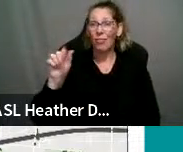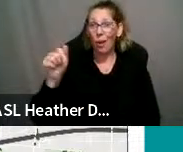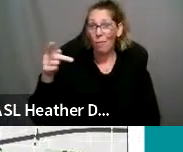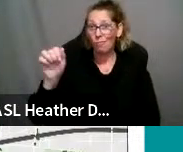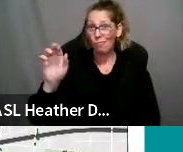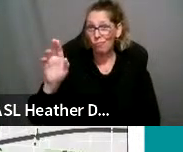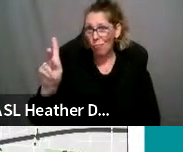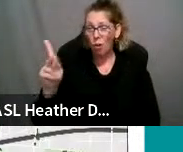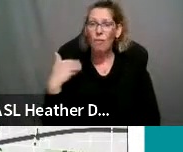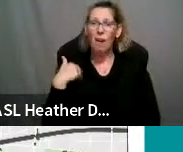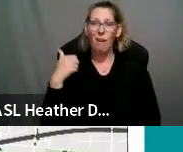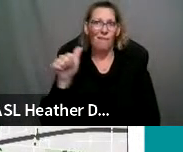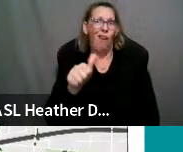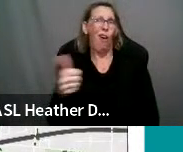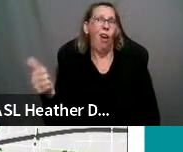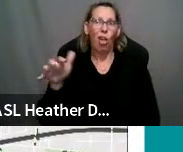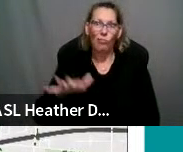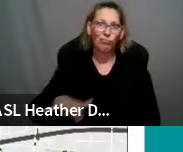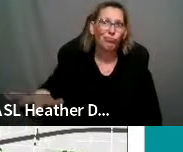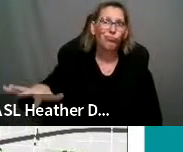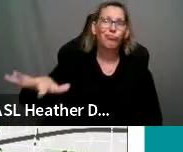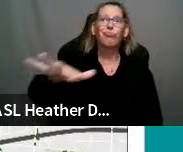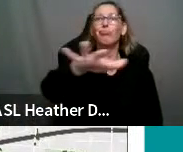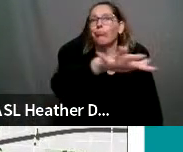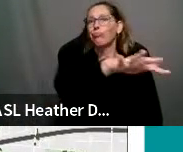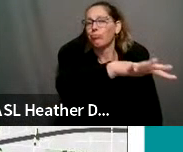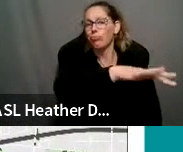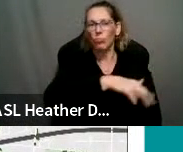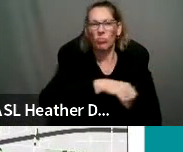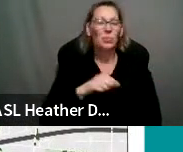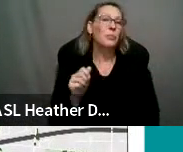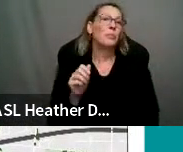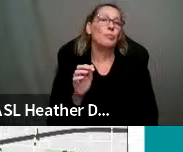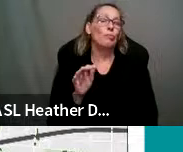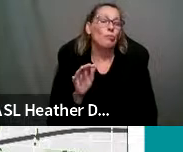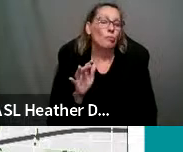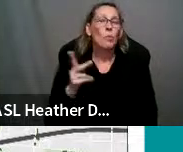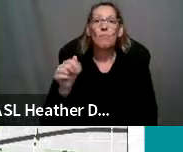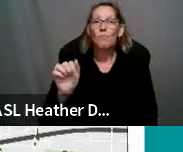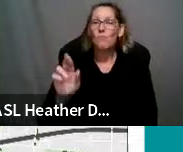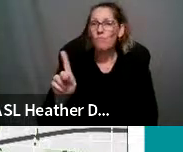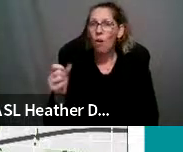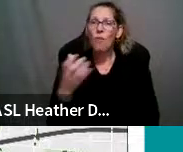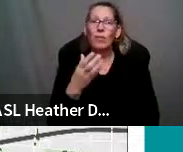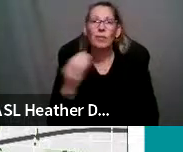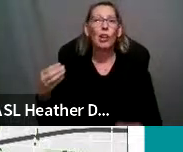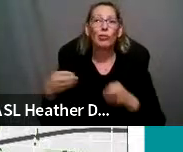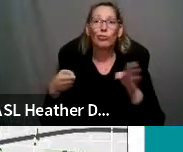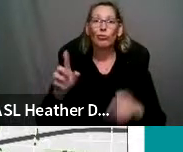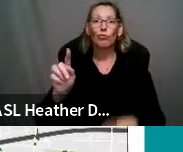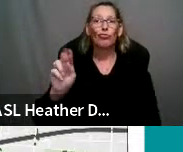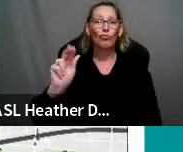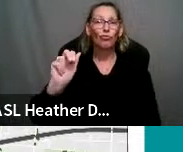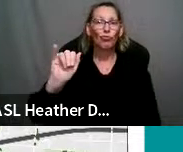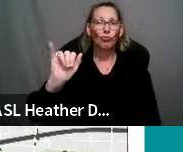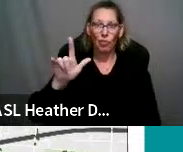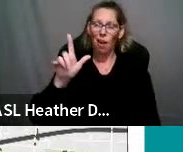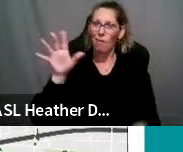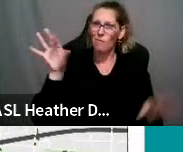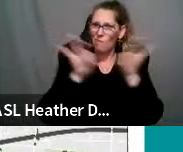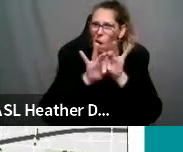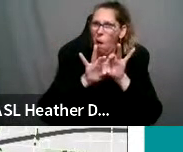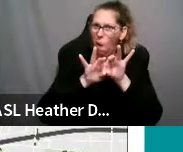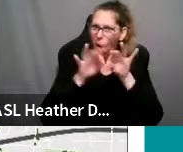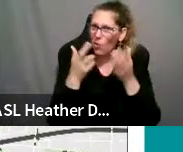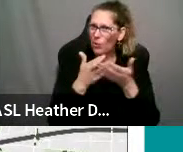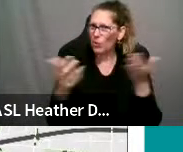are smattered throughout the project area. Parks and trails are important resources